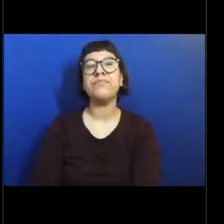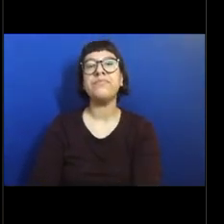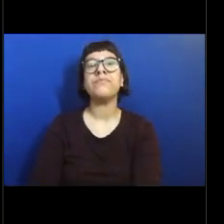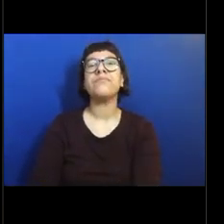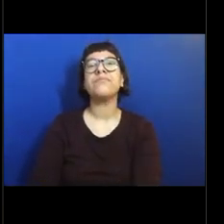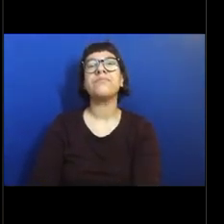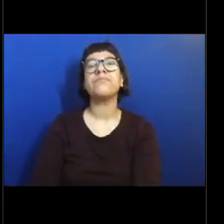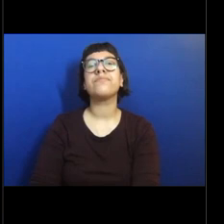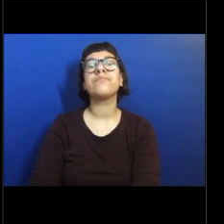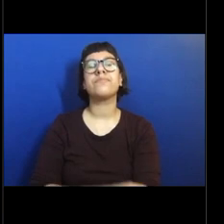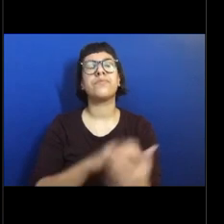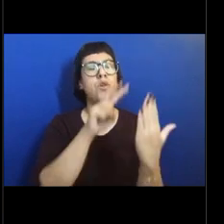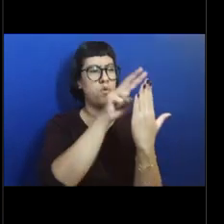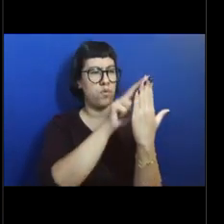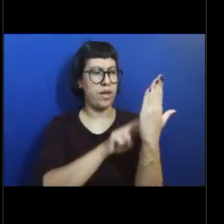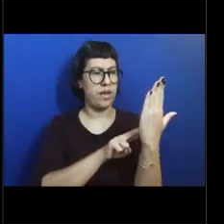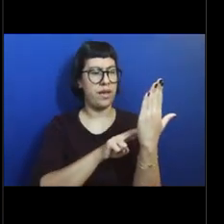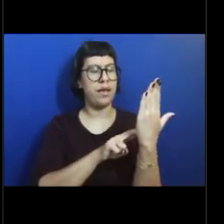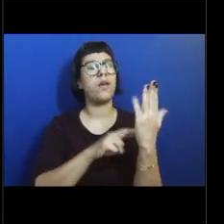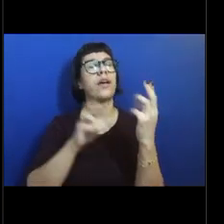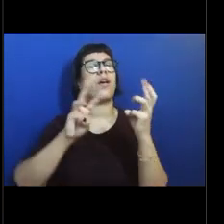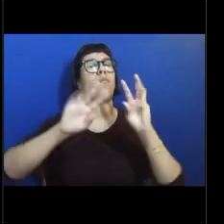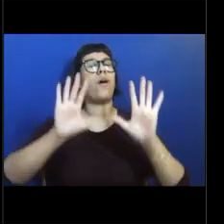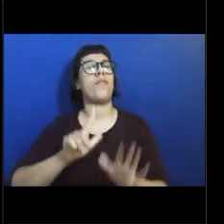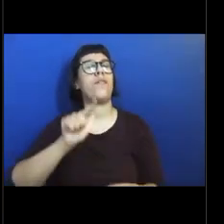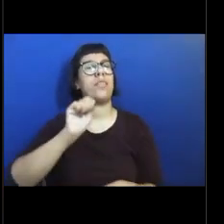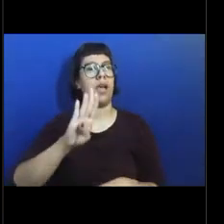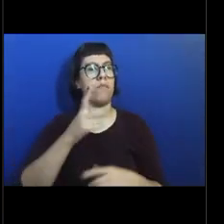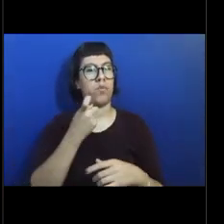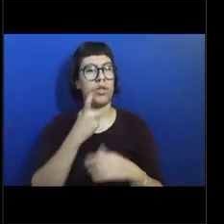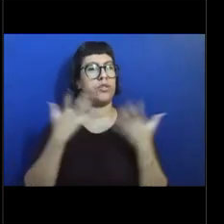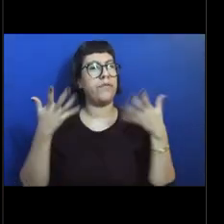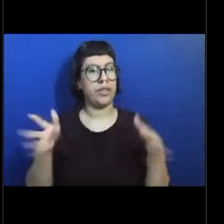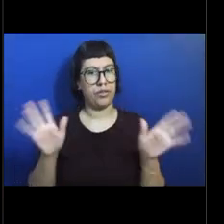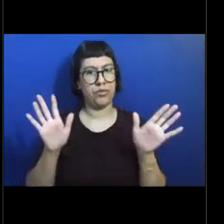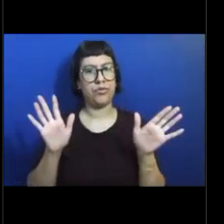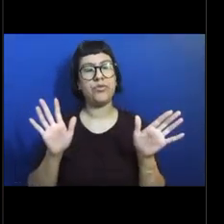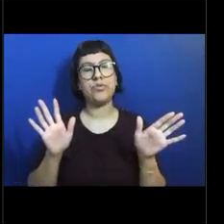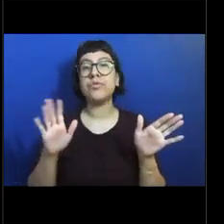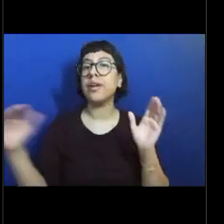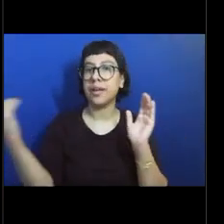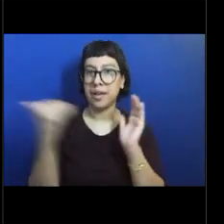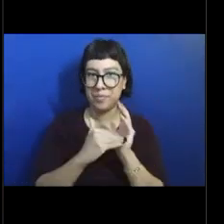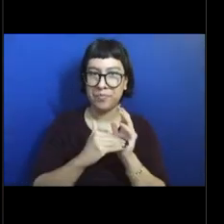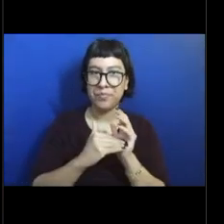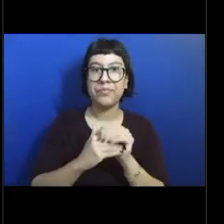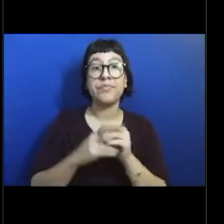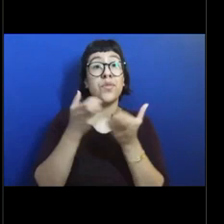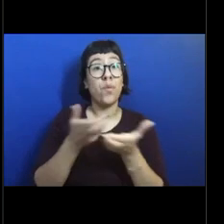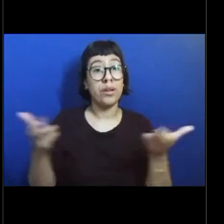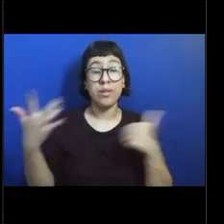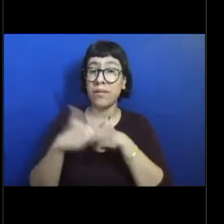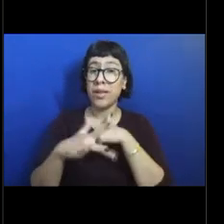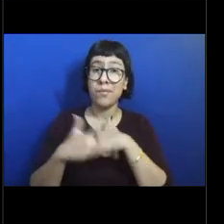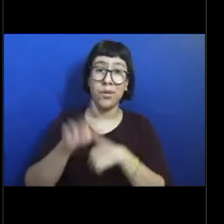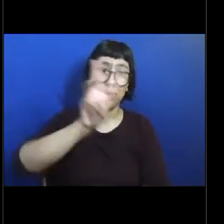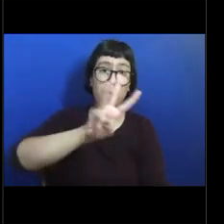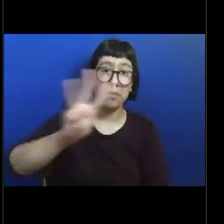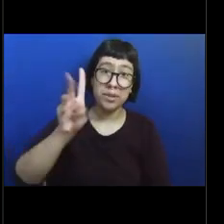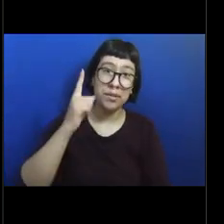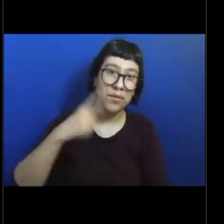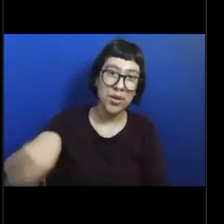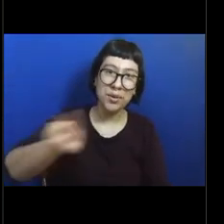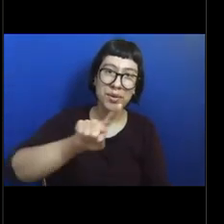So you answered the weather lab question. We talked about that, and we'll make sure again that those resources are up on the website for you guys.